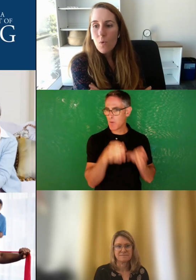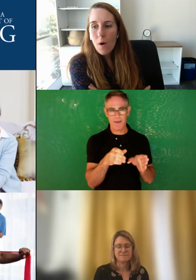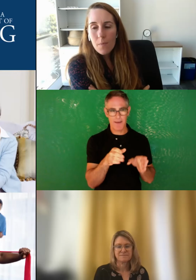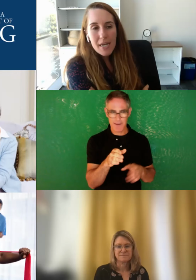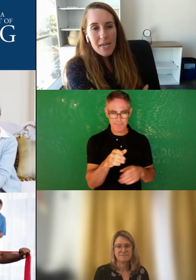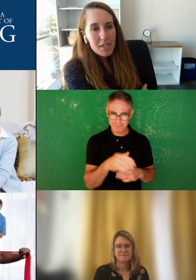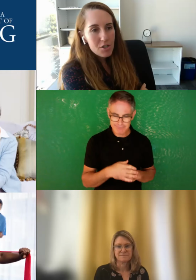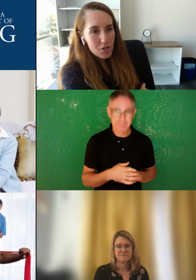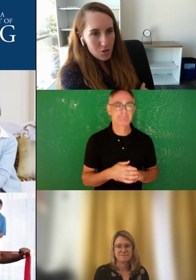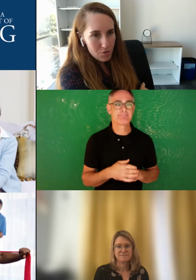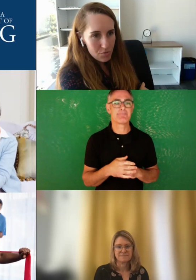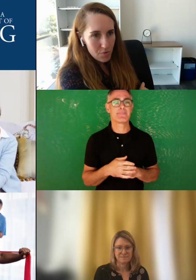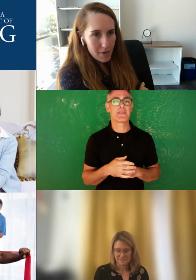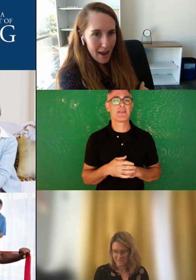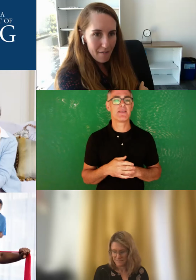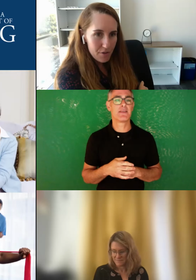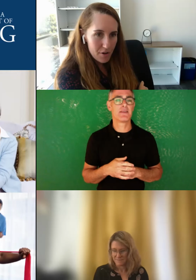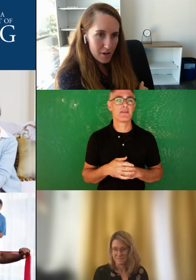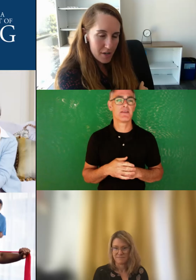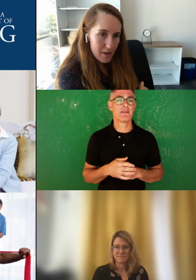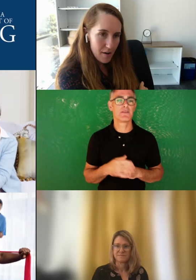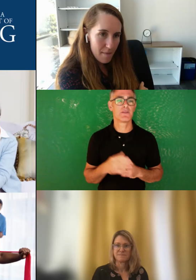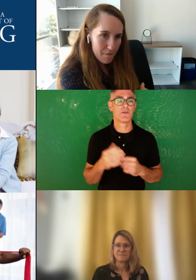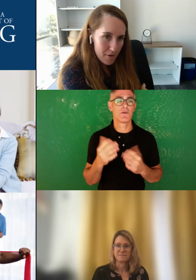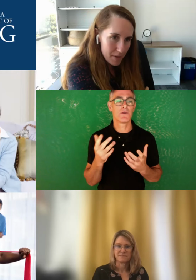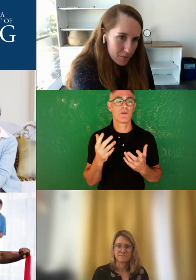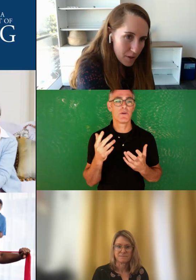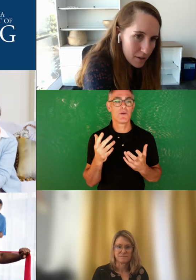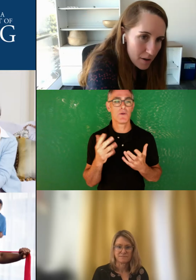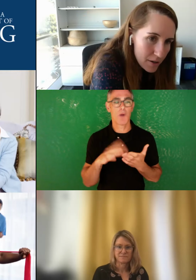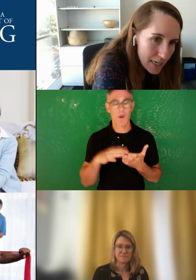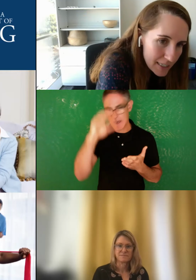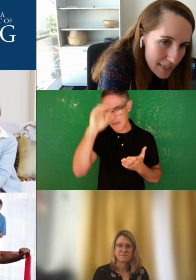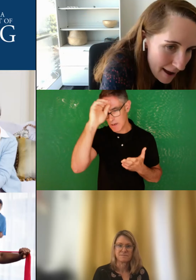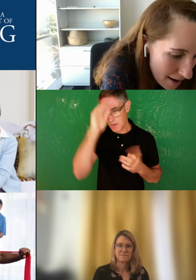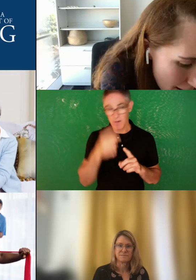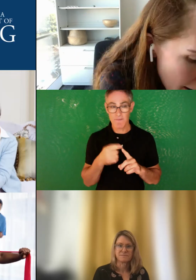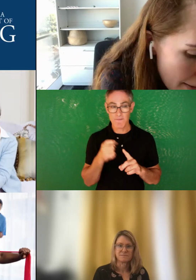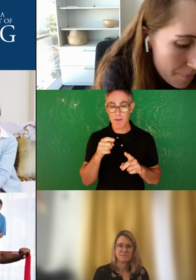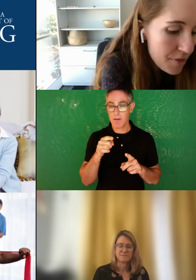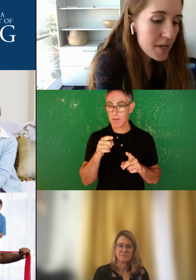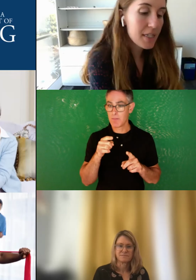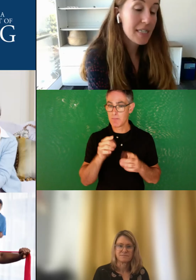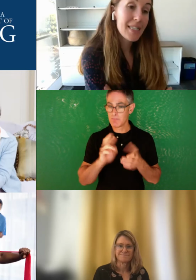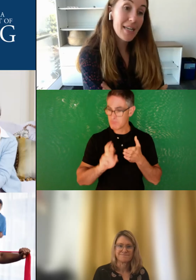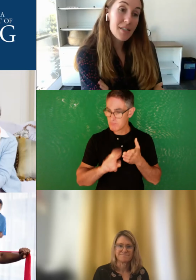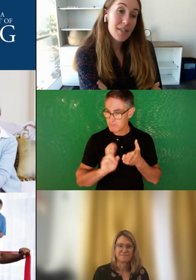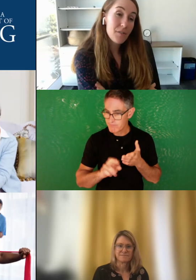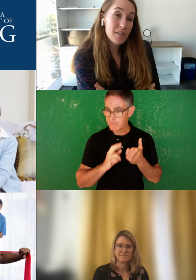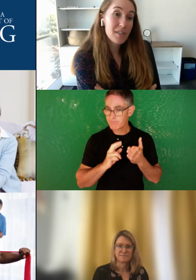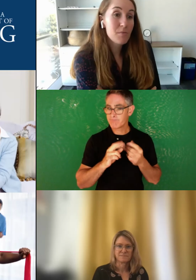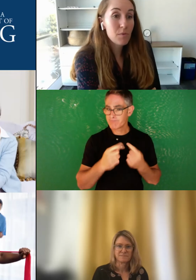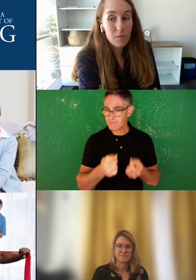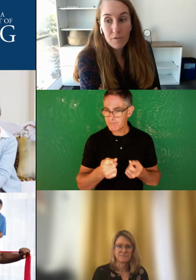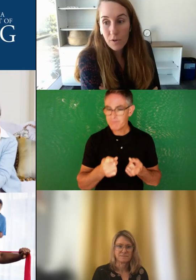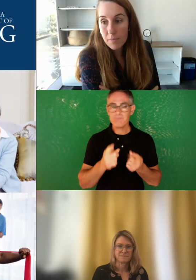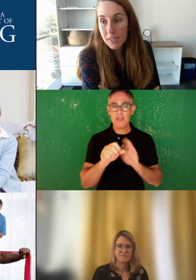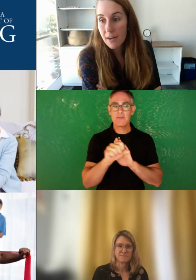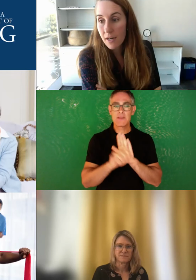So what we have learned from this work, though, is that the state delivery